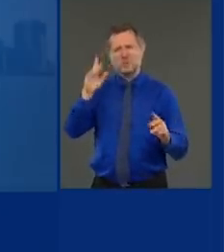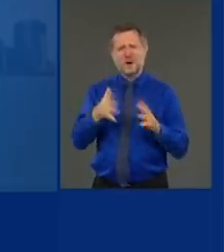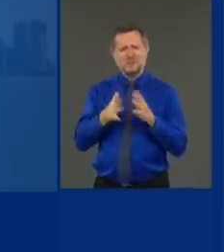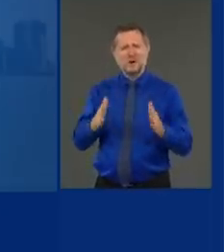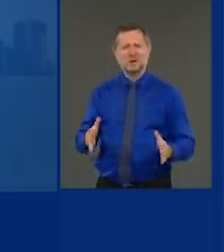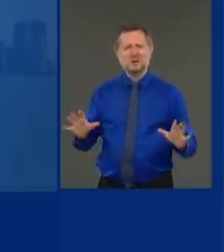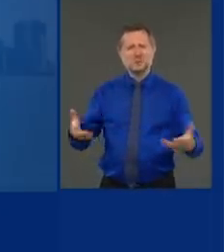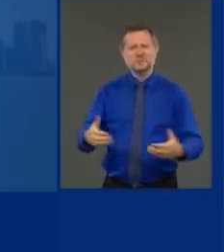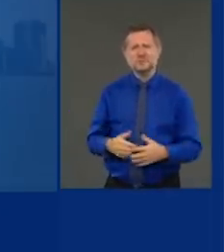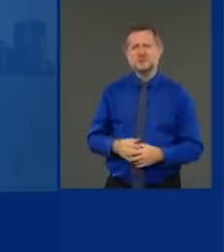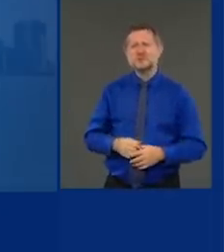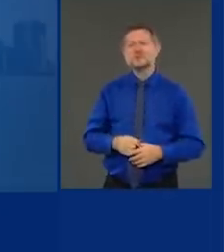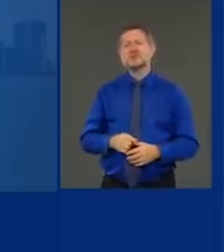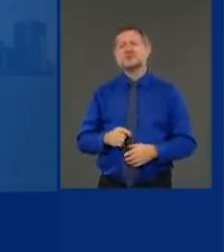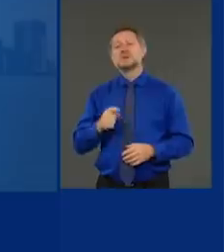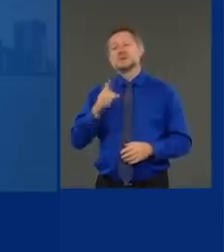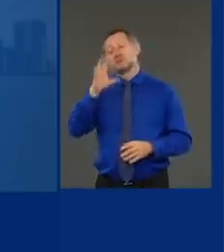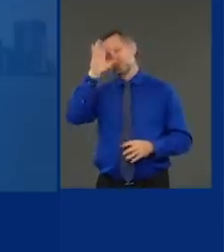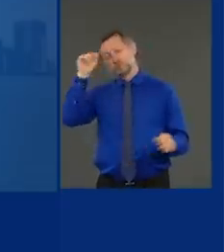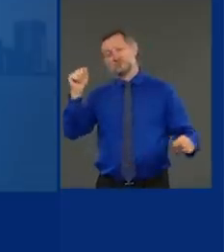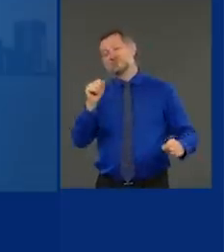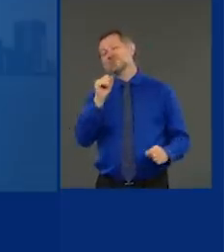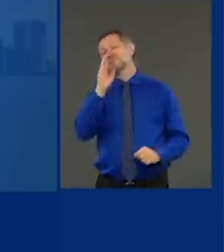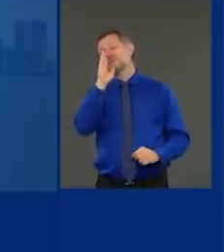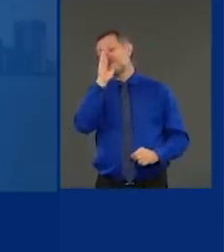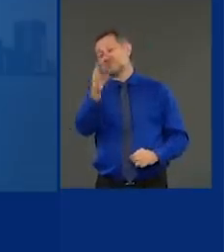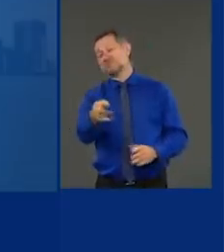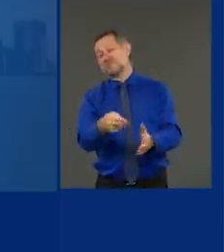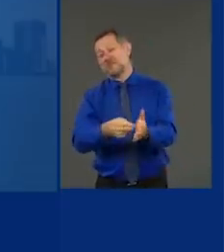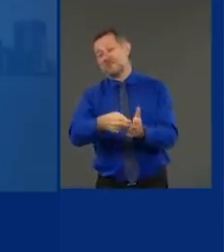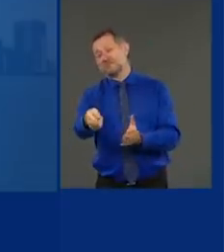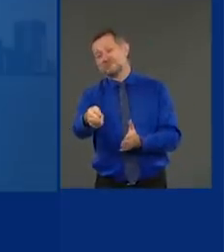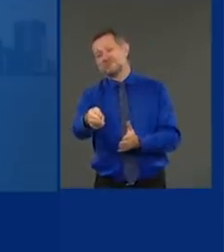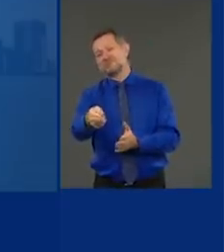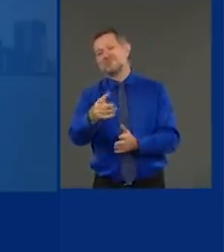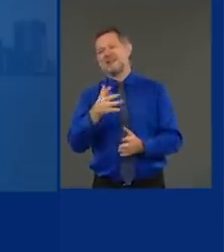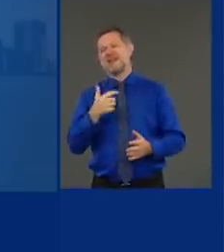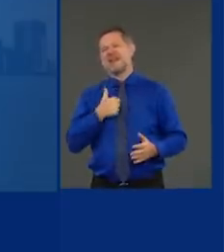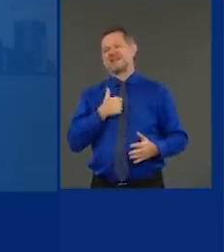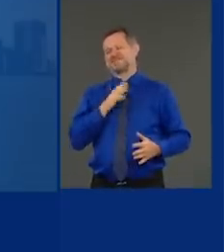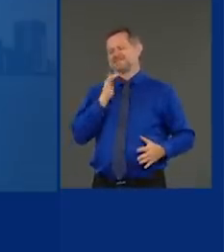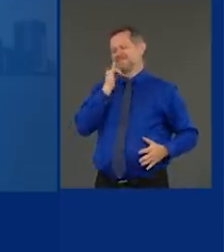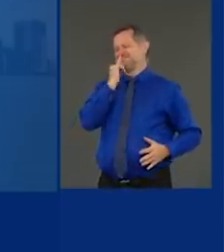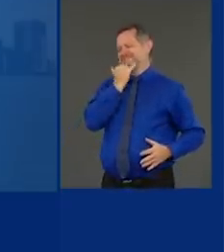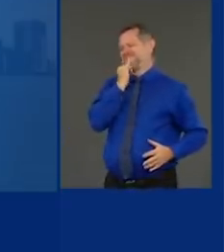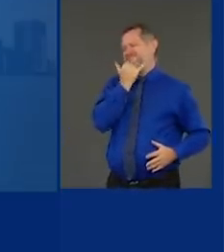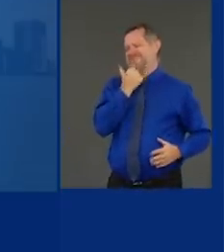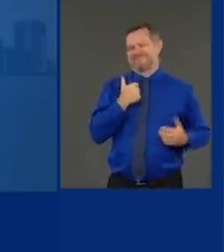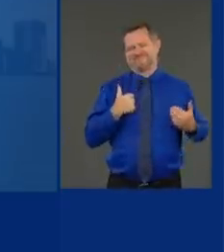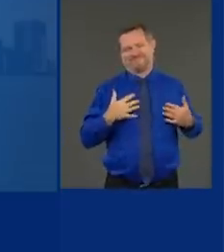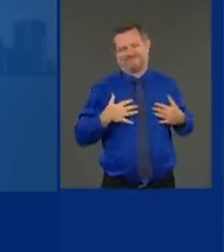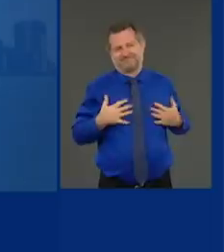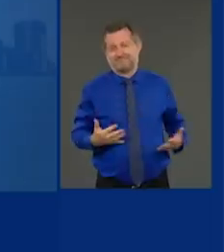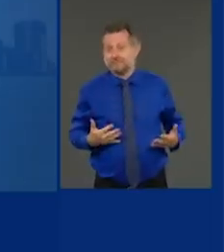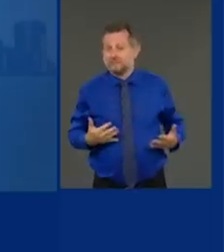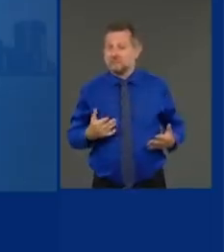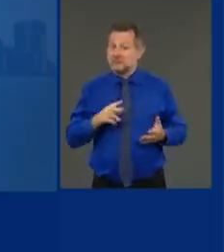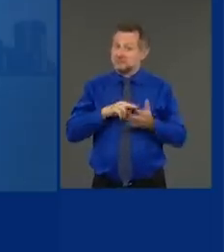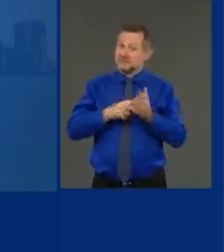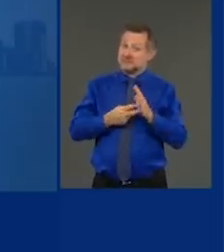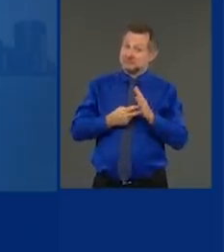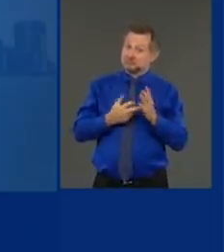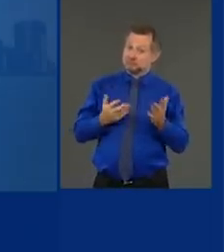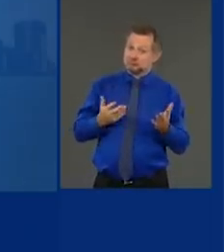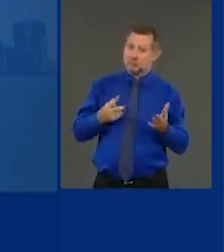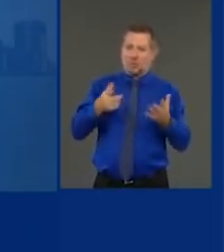If the president actually tells them the truth and says, I made a mistake, he's not going to be telling them anything